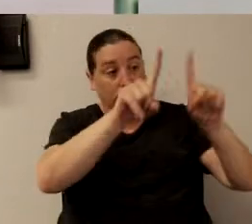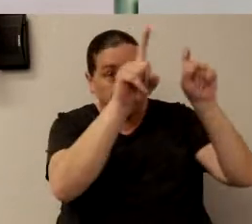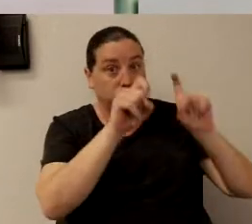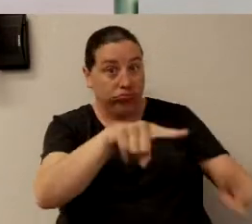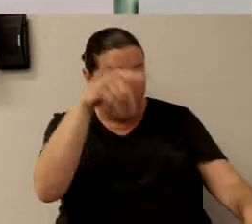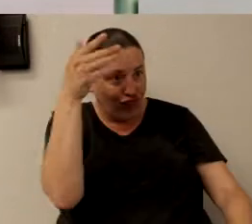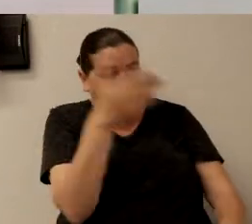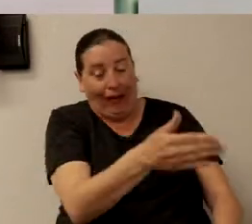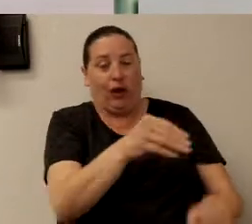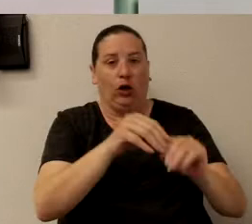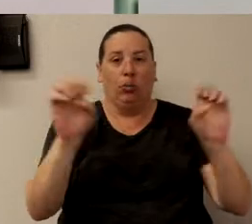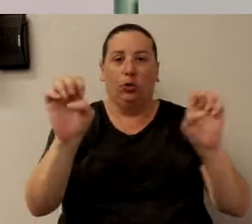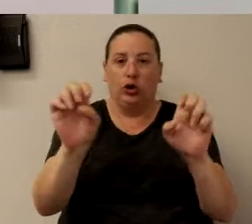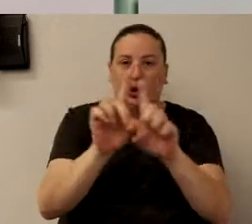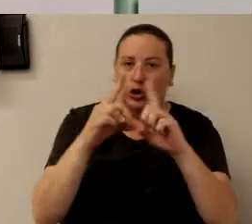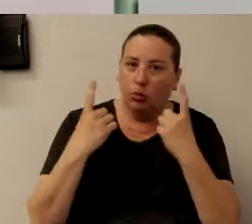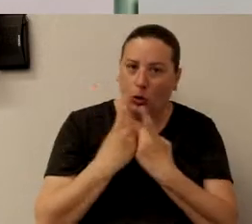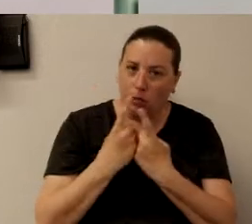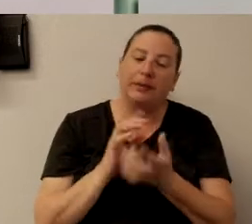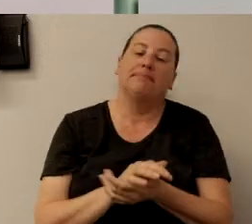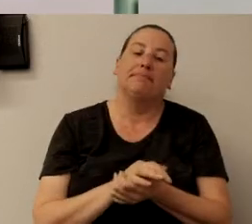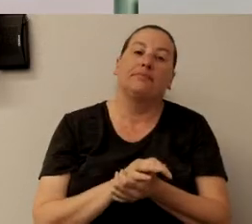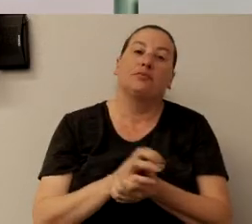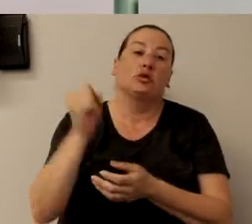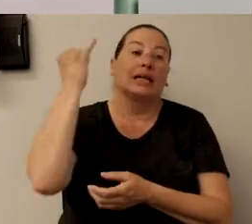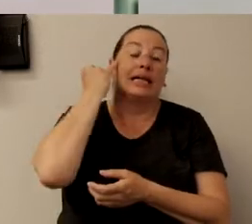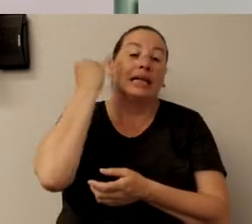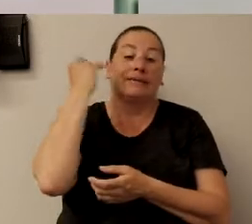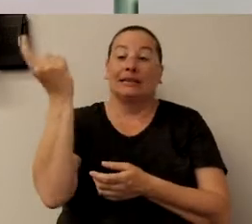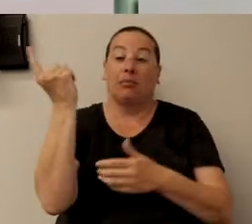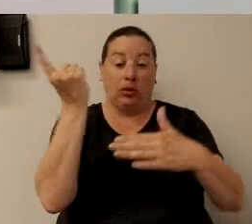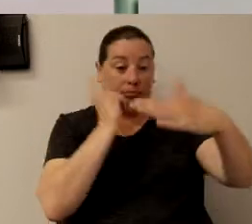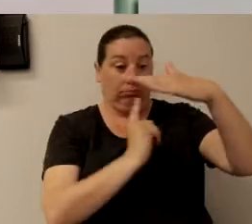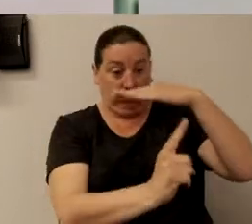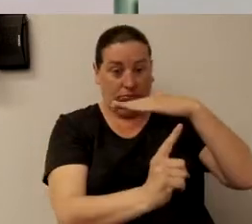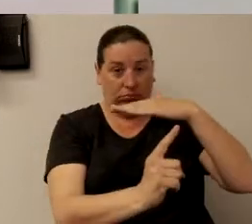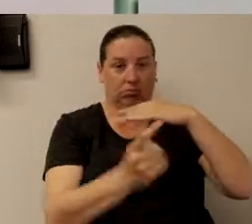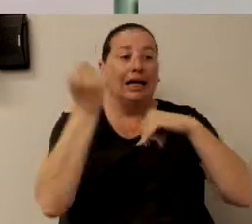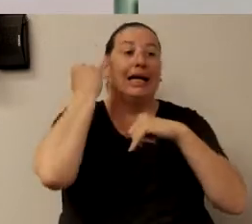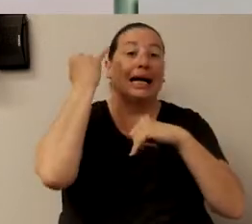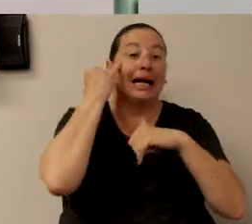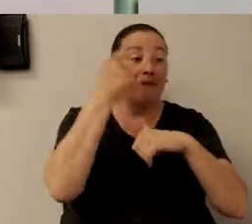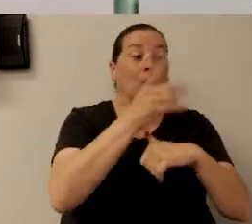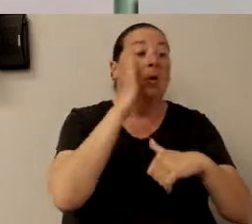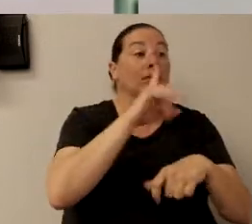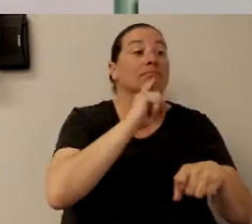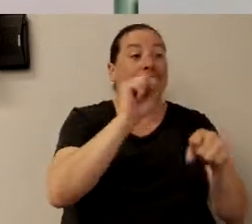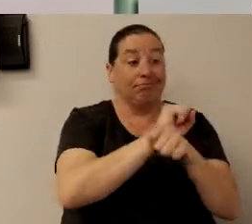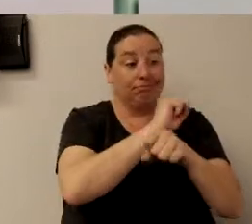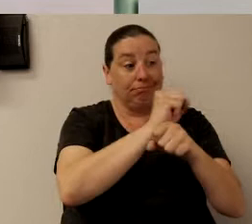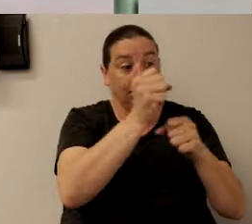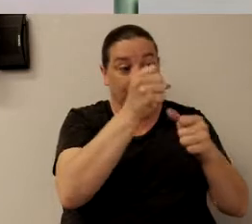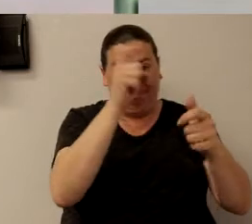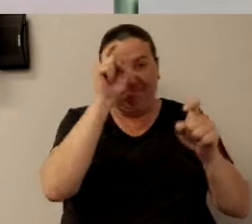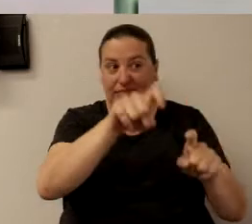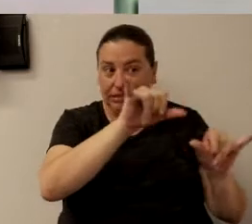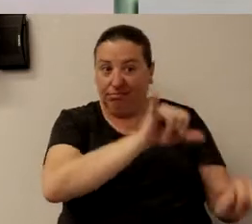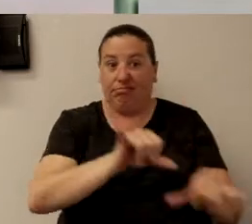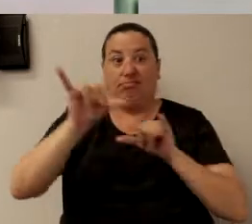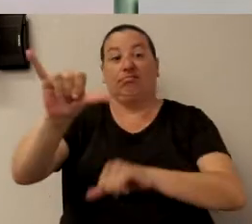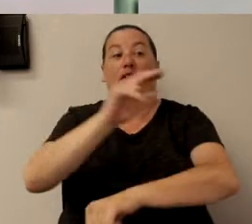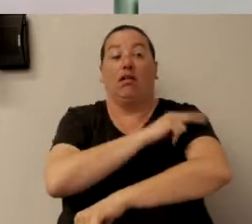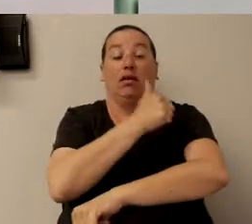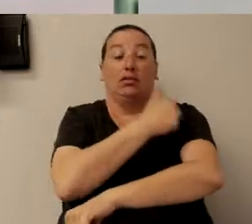So if somebody comes there, I mean, if they're going to be admitted, boom, they're tested with that Abbott platform, and we